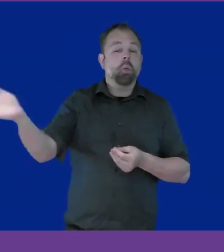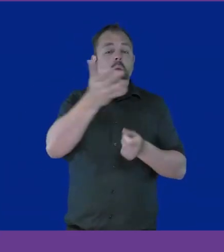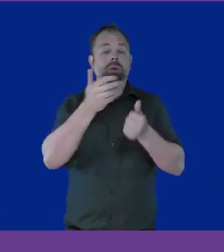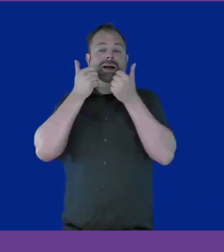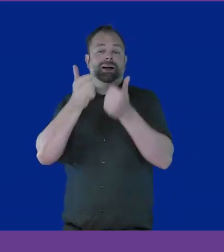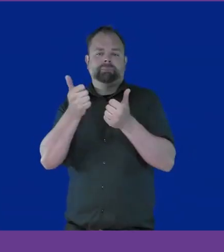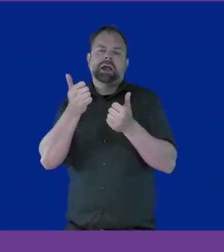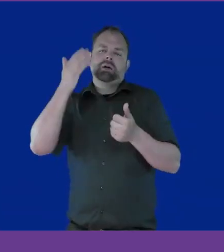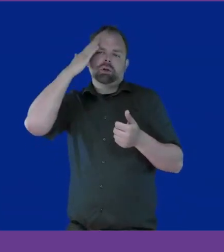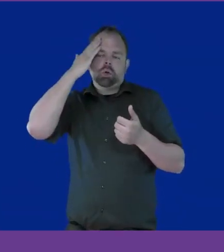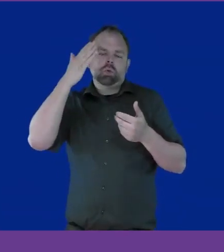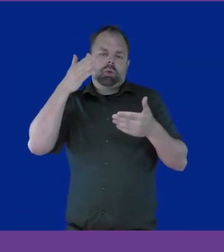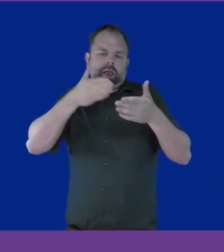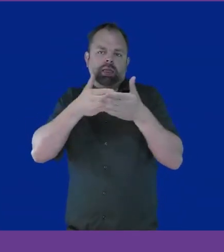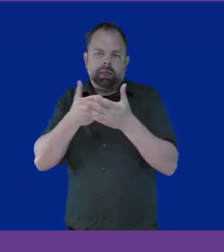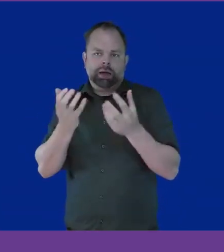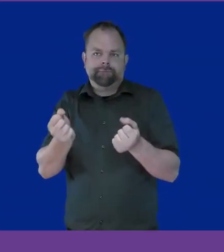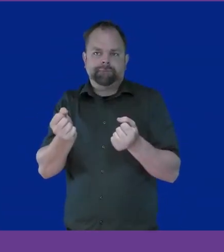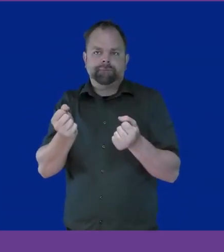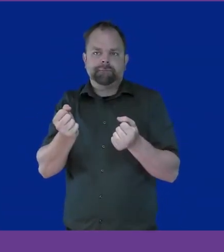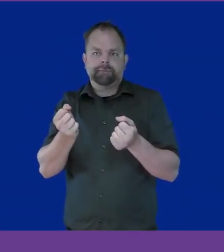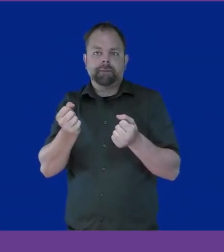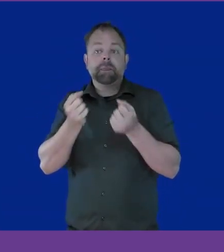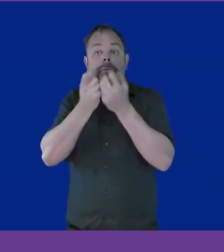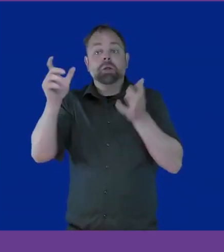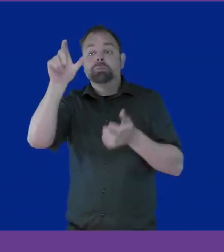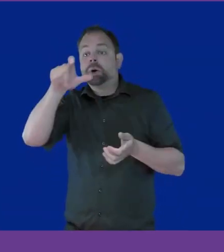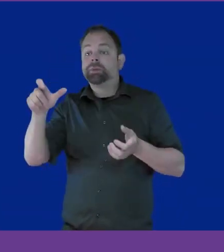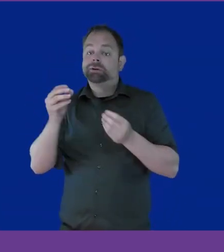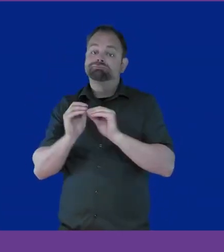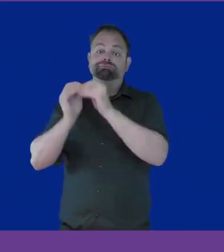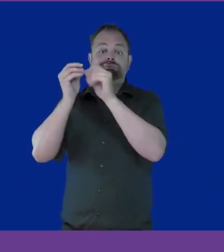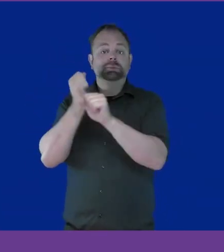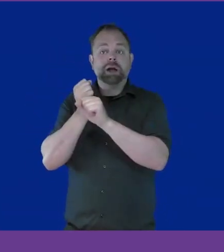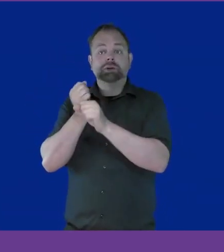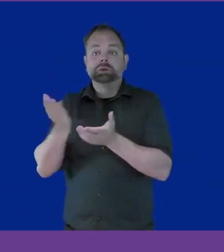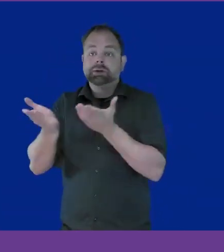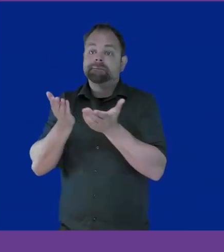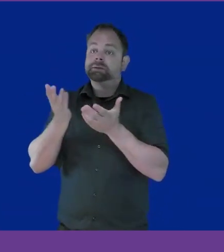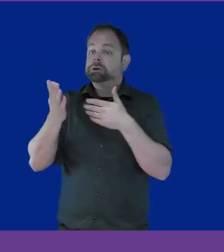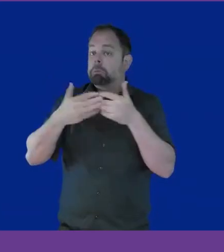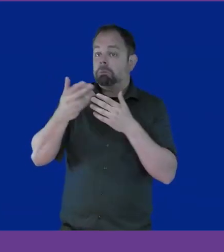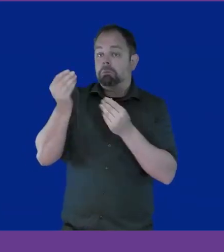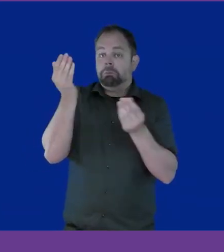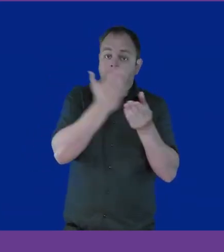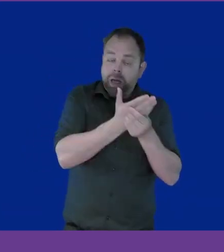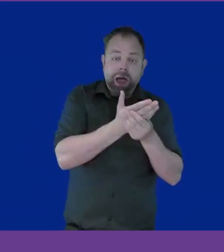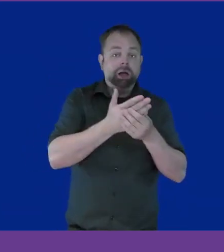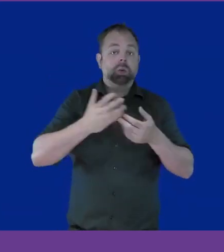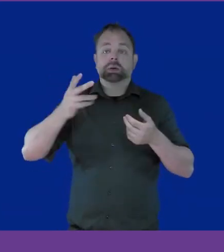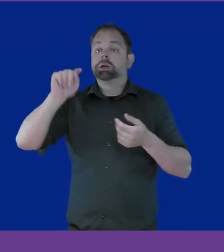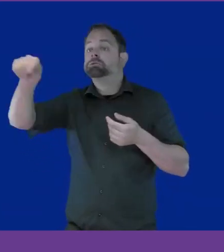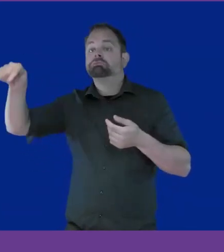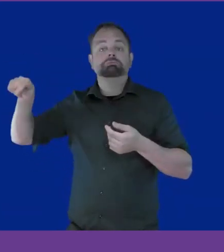use the products. And I'm very happy that the European Accessibility Act now is in place, because as far as I